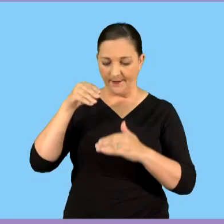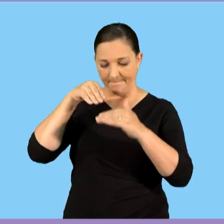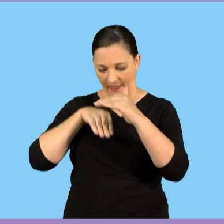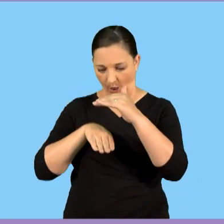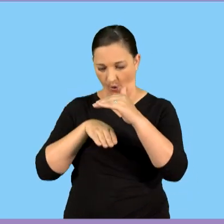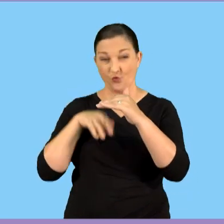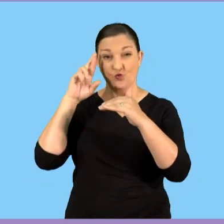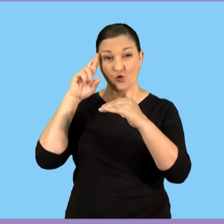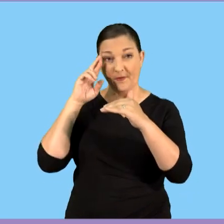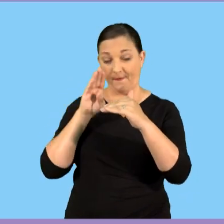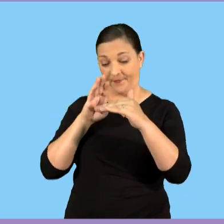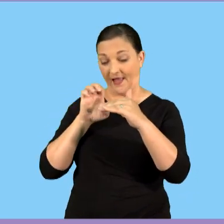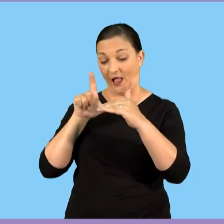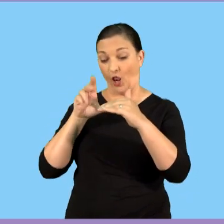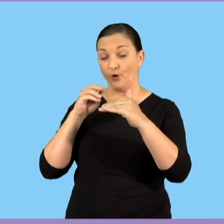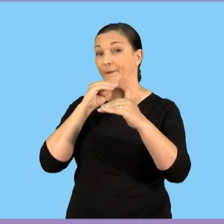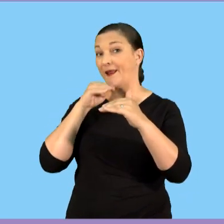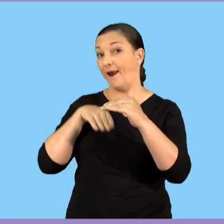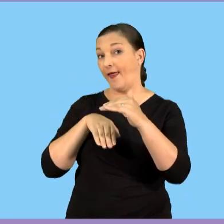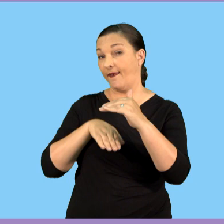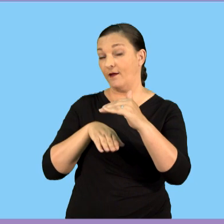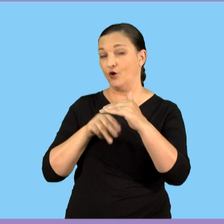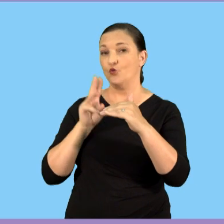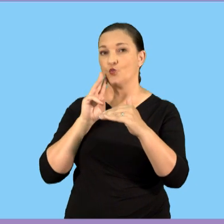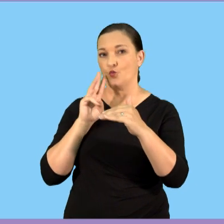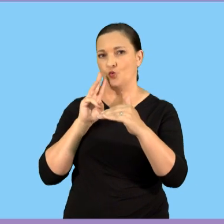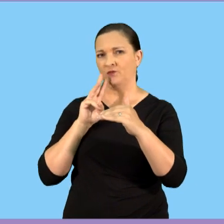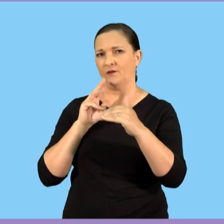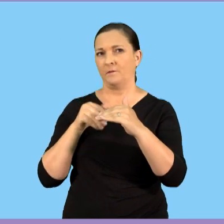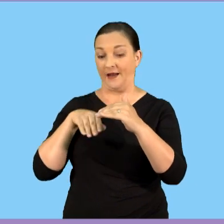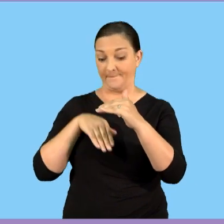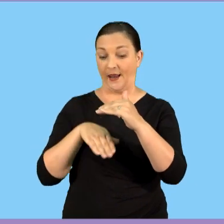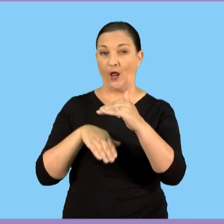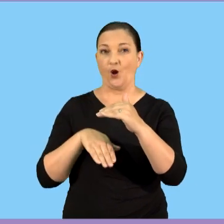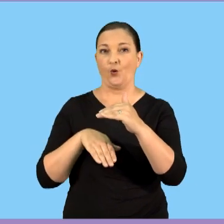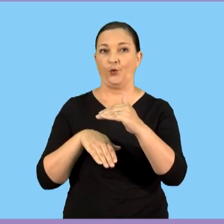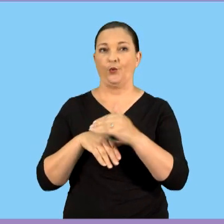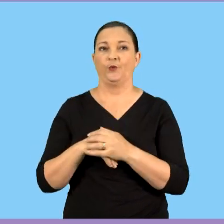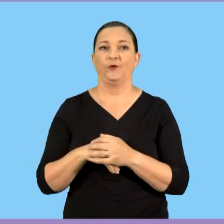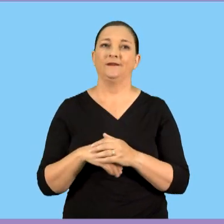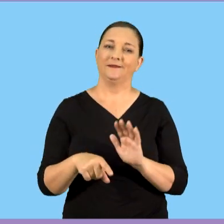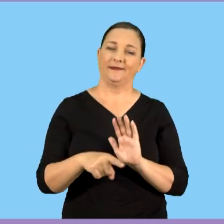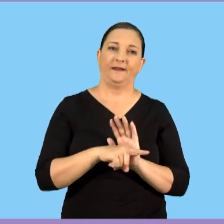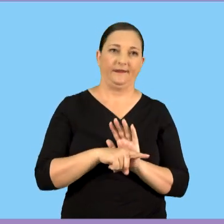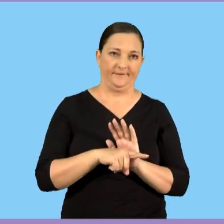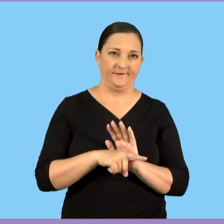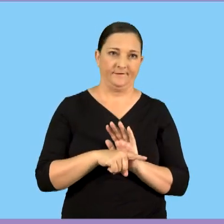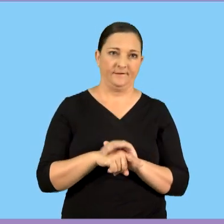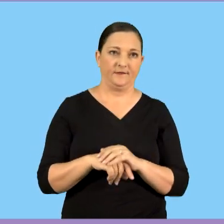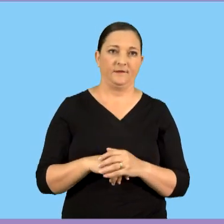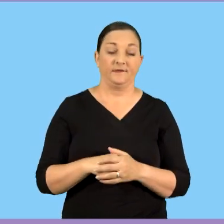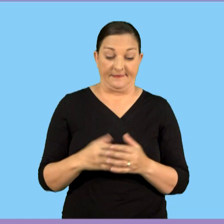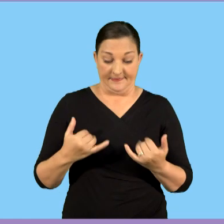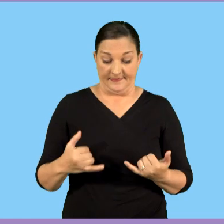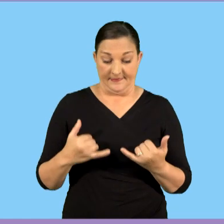so remember, she is swimming underneath the water. So we are going to indicate that below with a